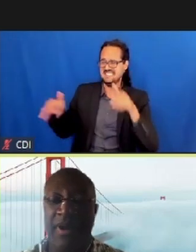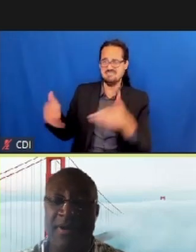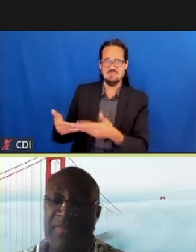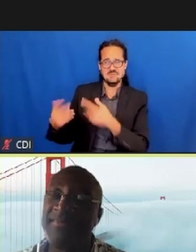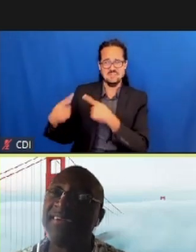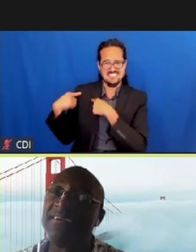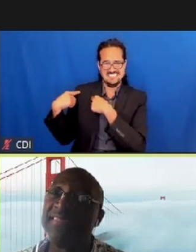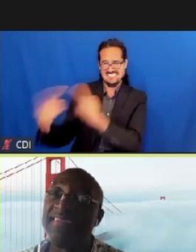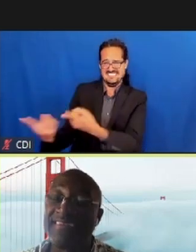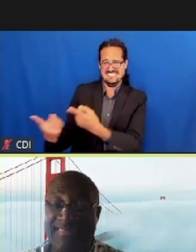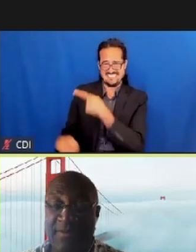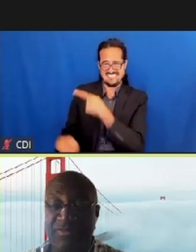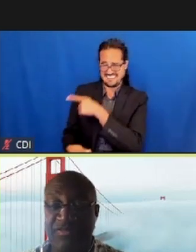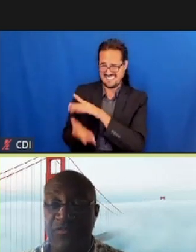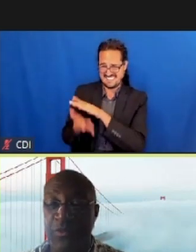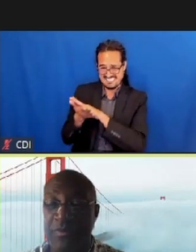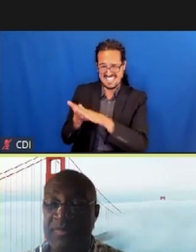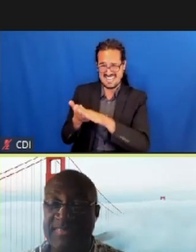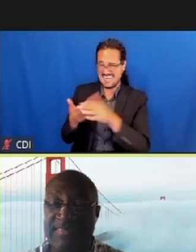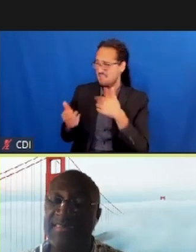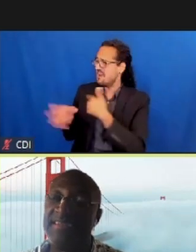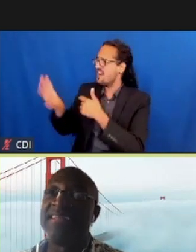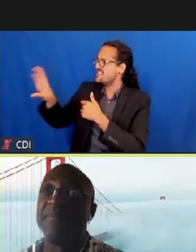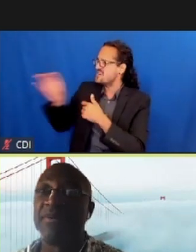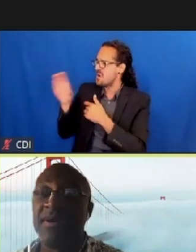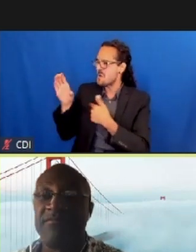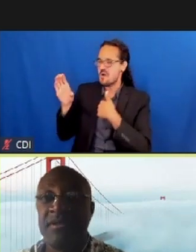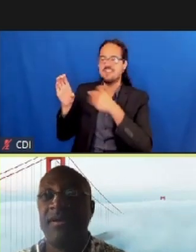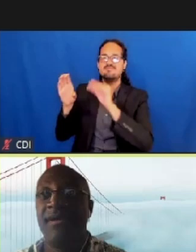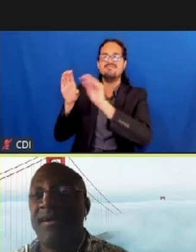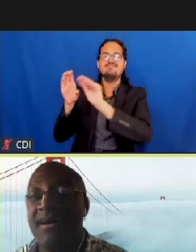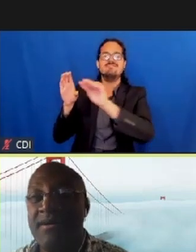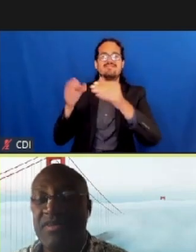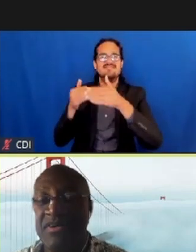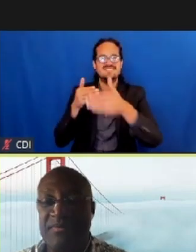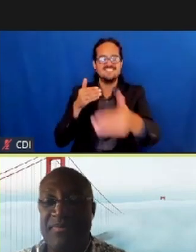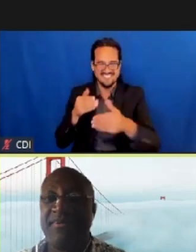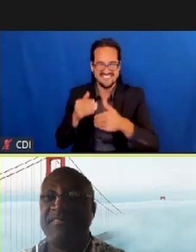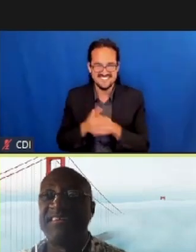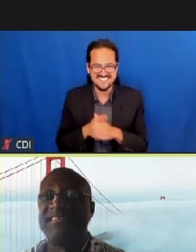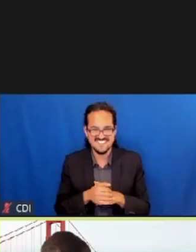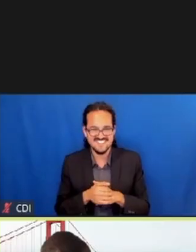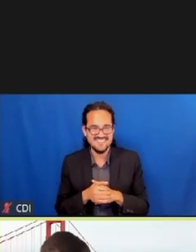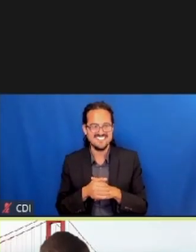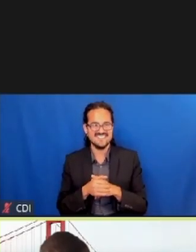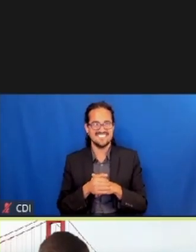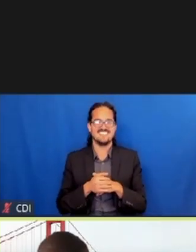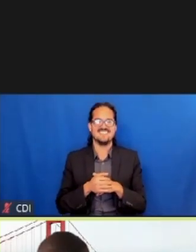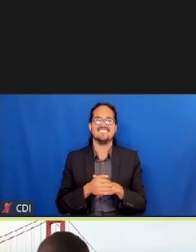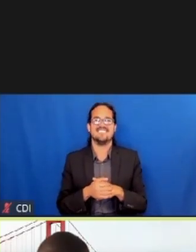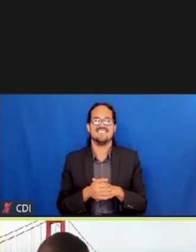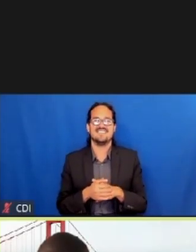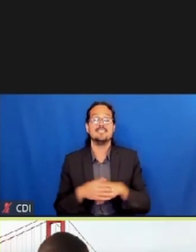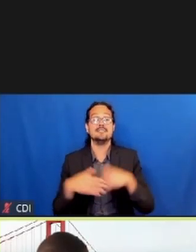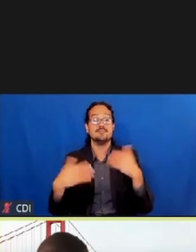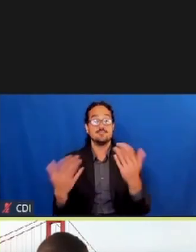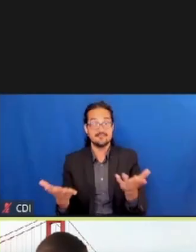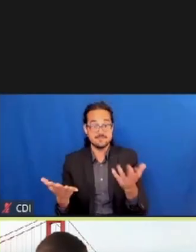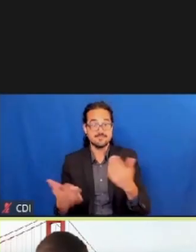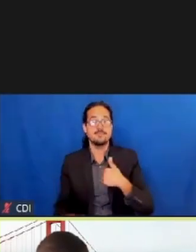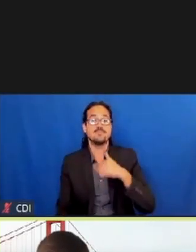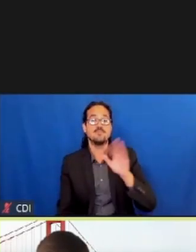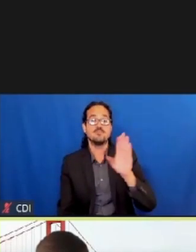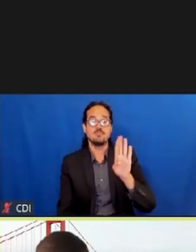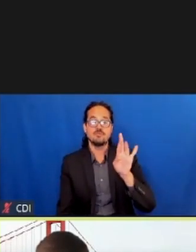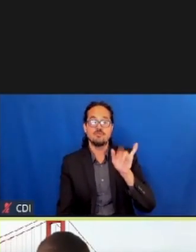So I'm gonna talk about the next steps for business and economic recovery. I'm the mayor of San Anselmo. My name is Mayor Brian, and I'm here